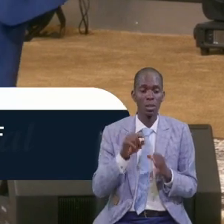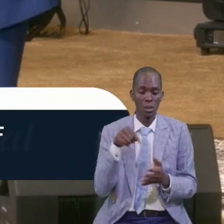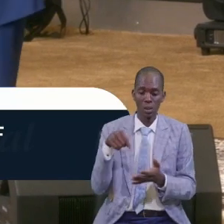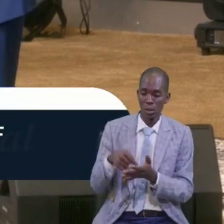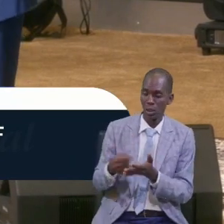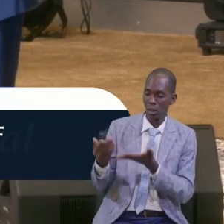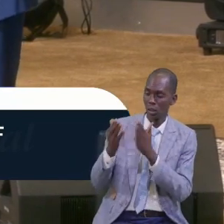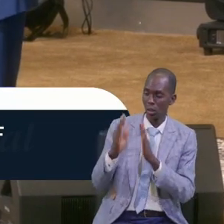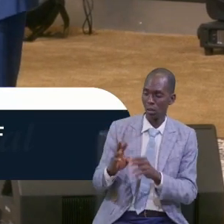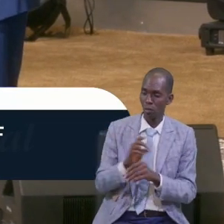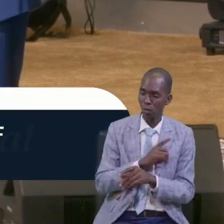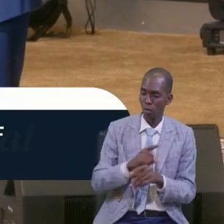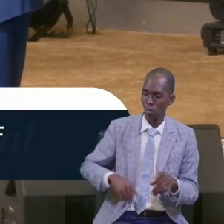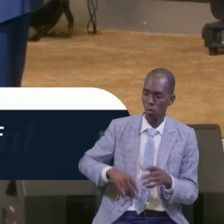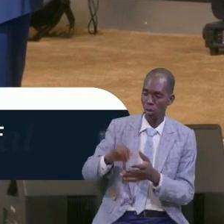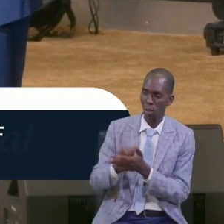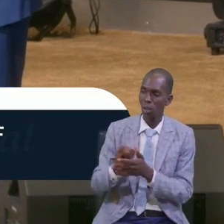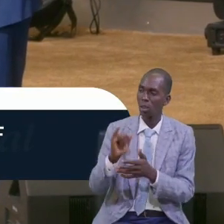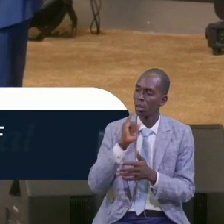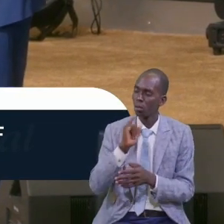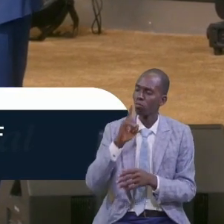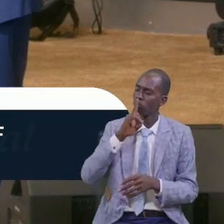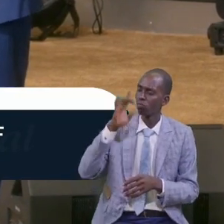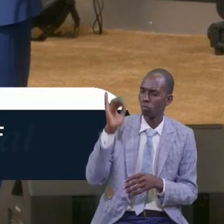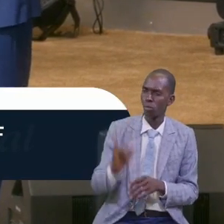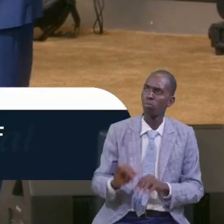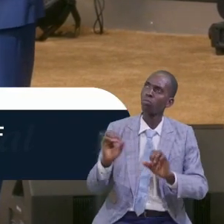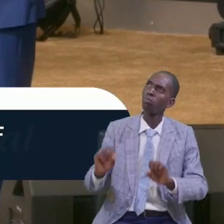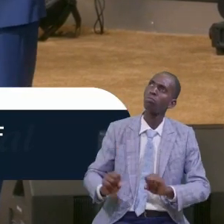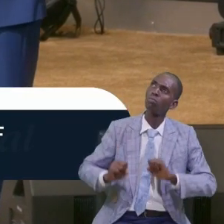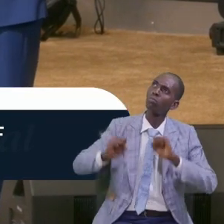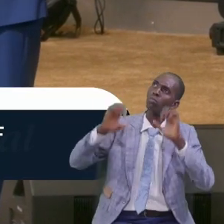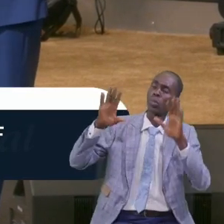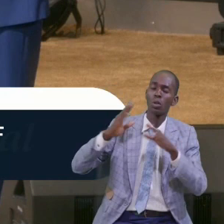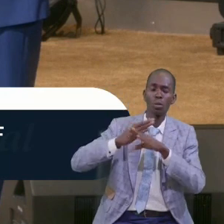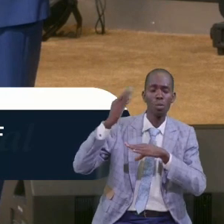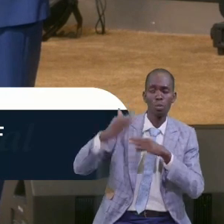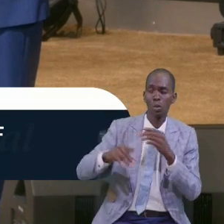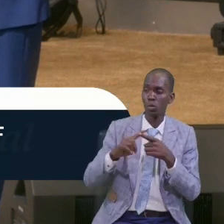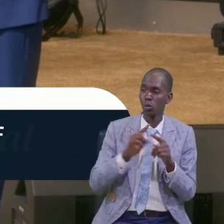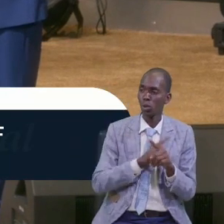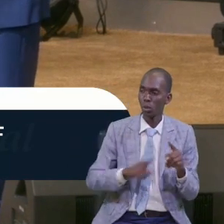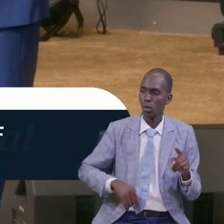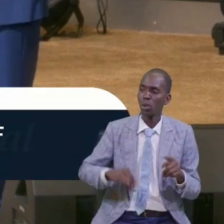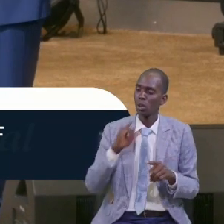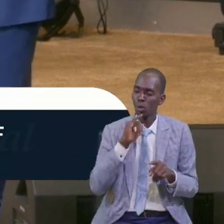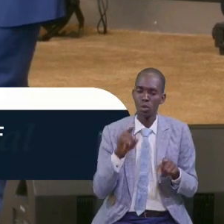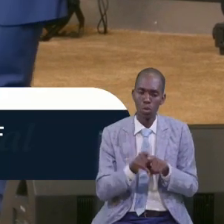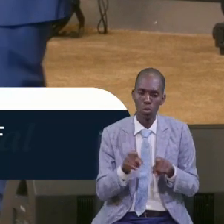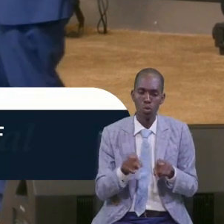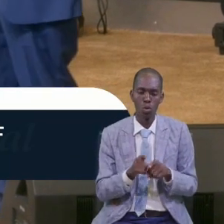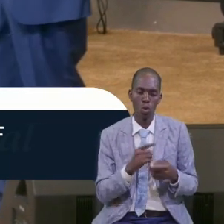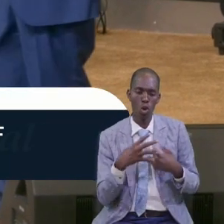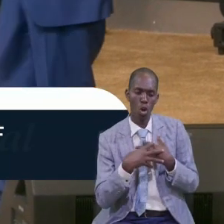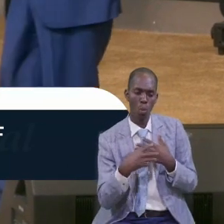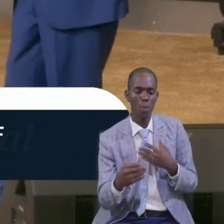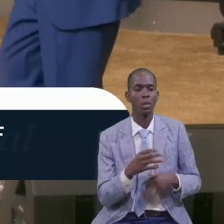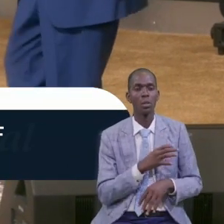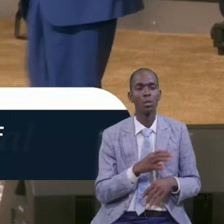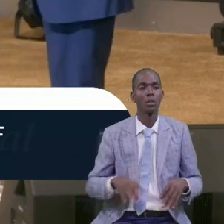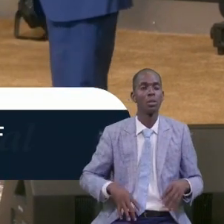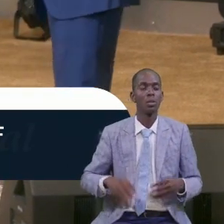the Lord that is truly submissive absolutely to the Lord is also transparent. Number three,